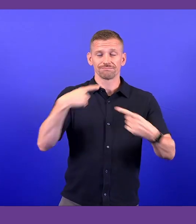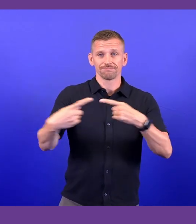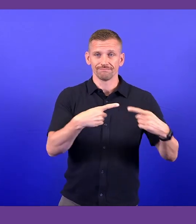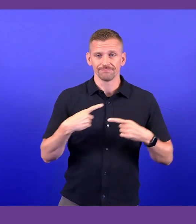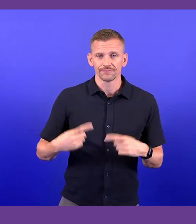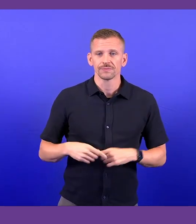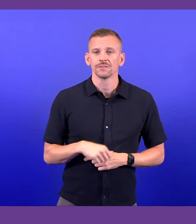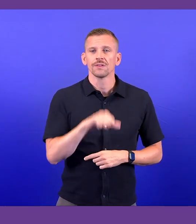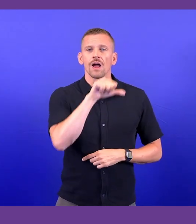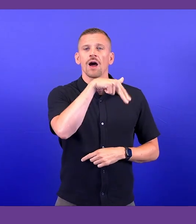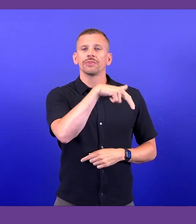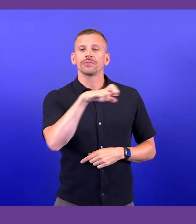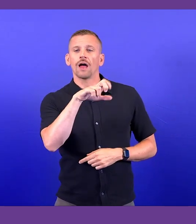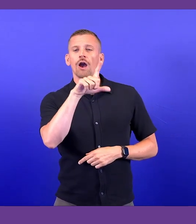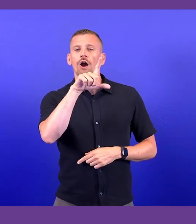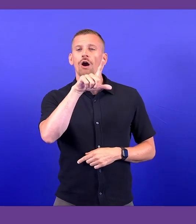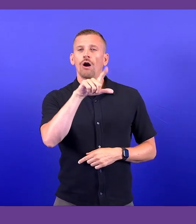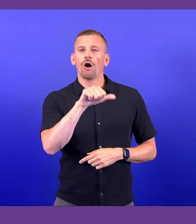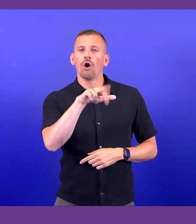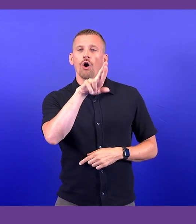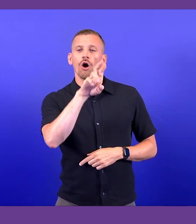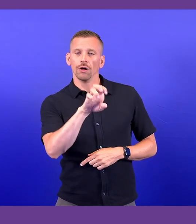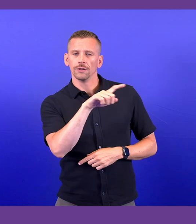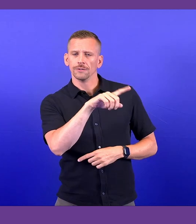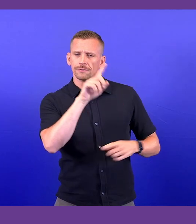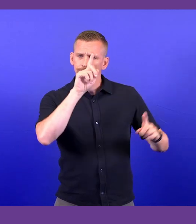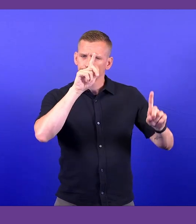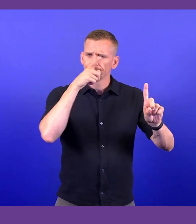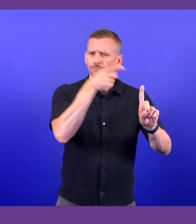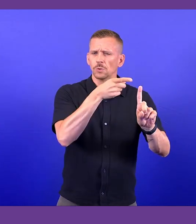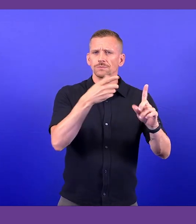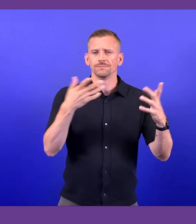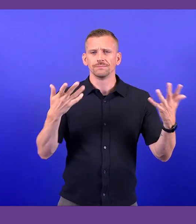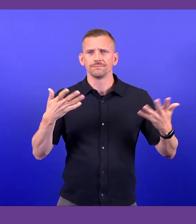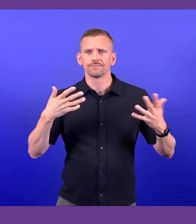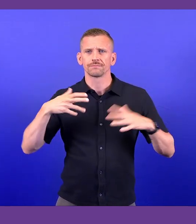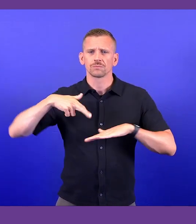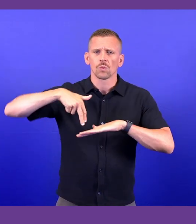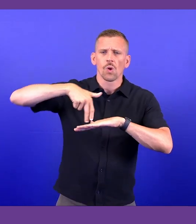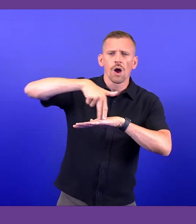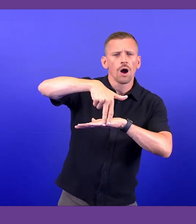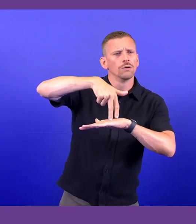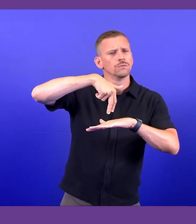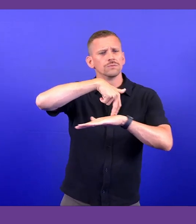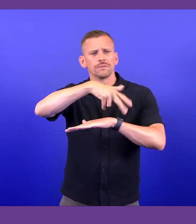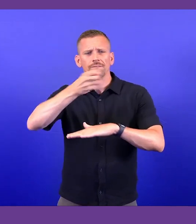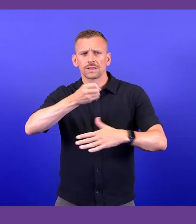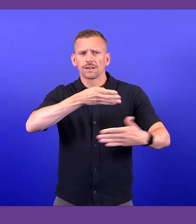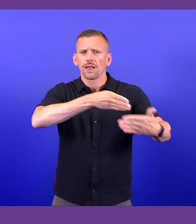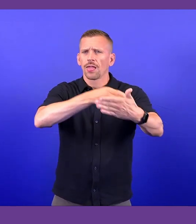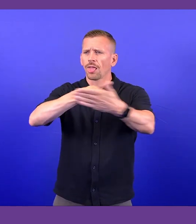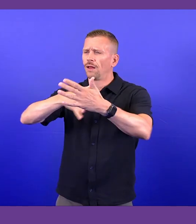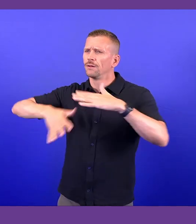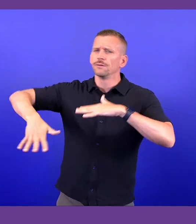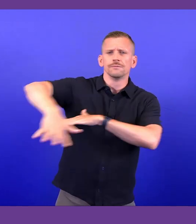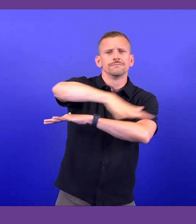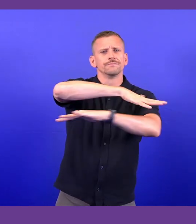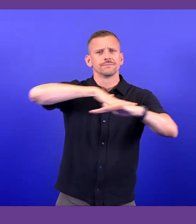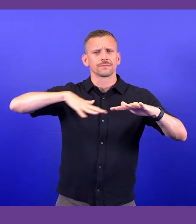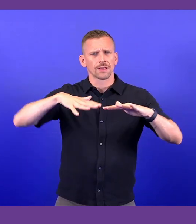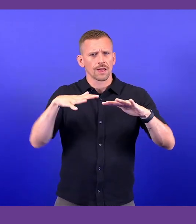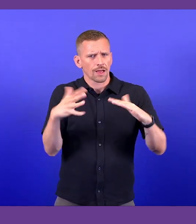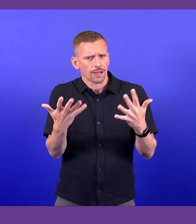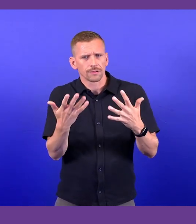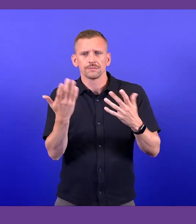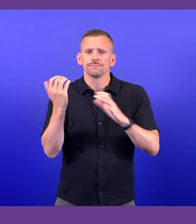that accessibility of the pedestrian environment, the bus stop, the tram stop, is all part of delivering